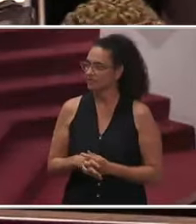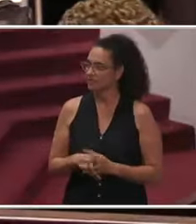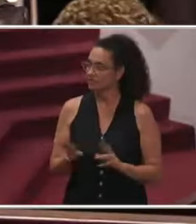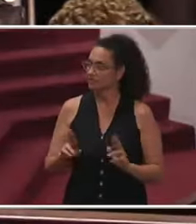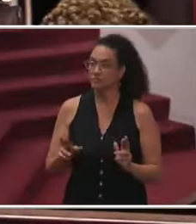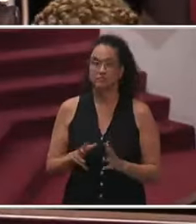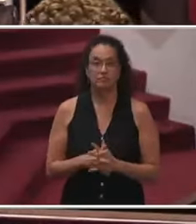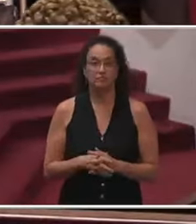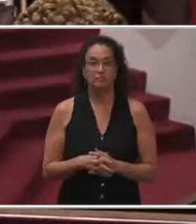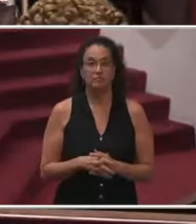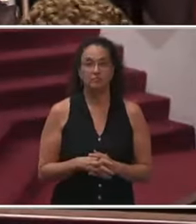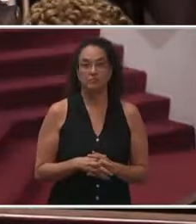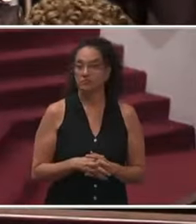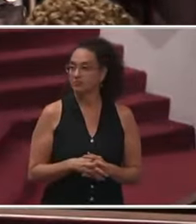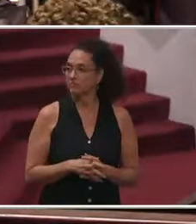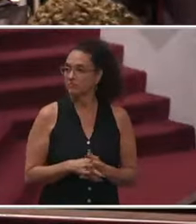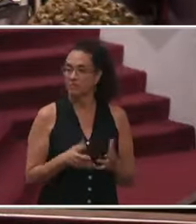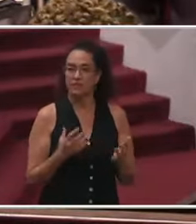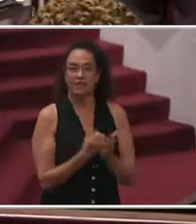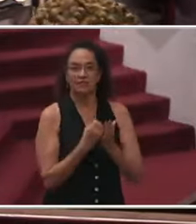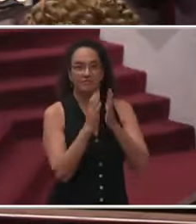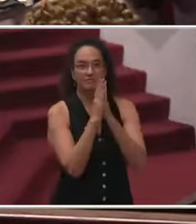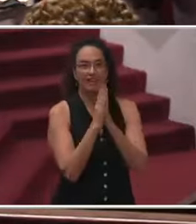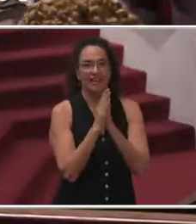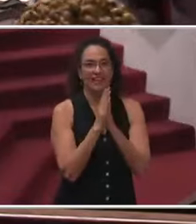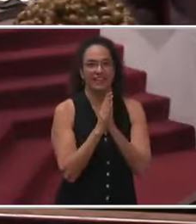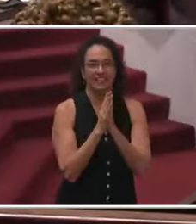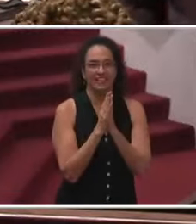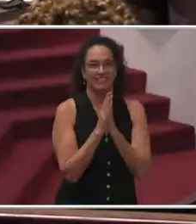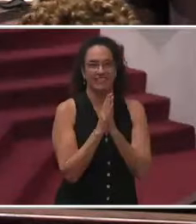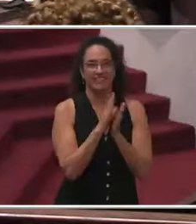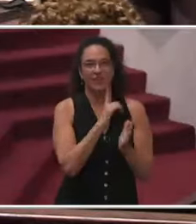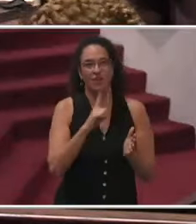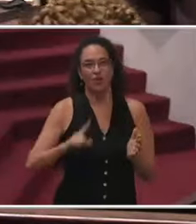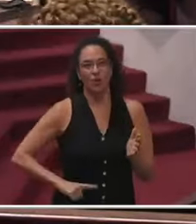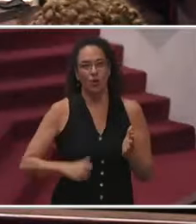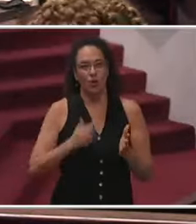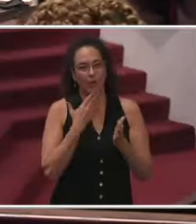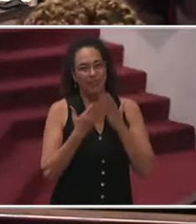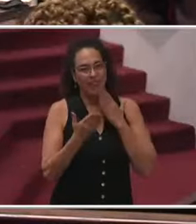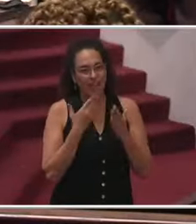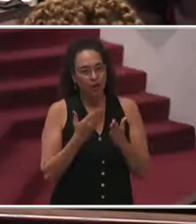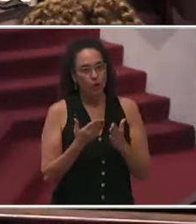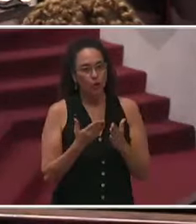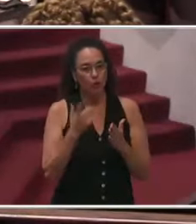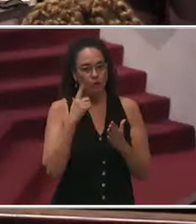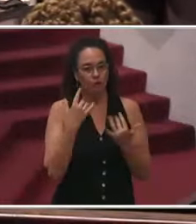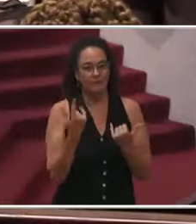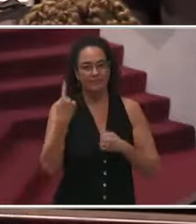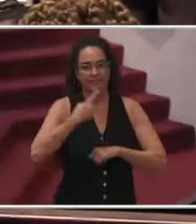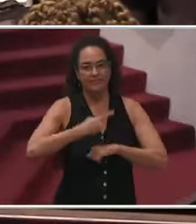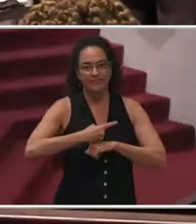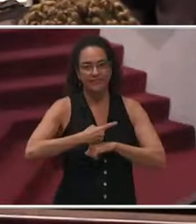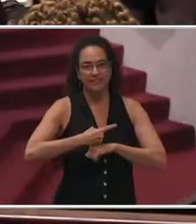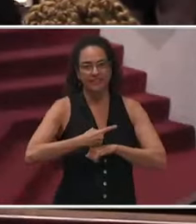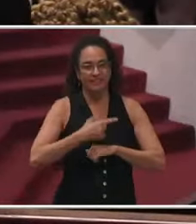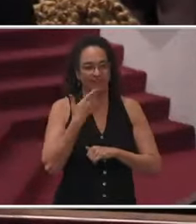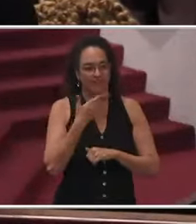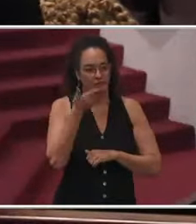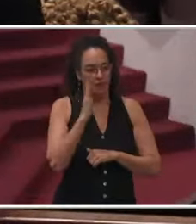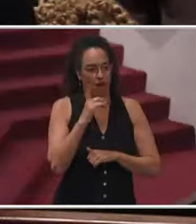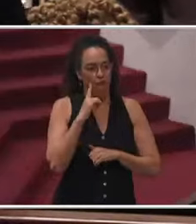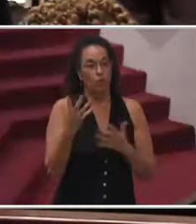yeah. Let us pray. Lord, we thank you for this day, and God, for what